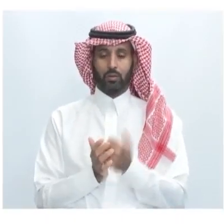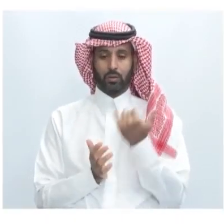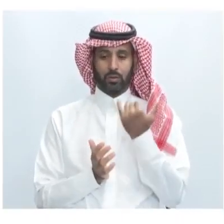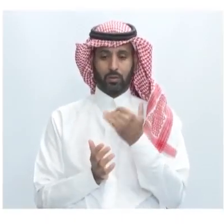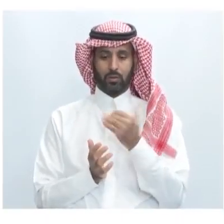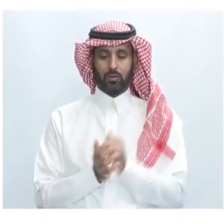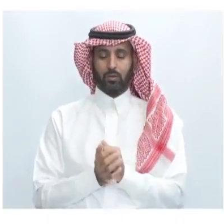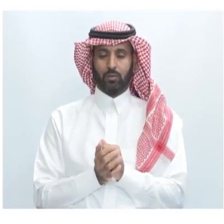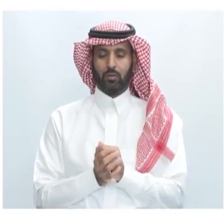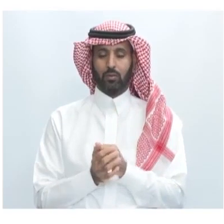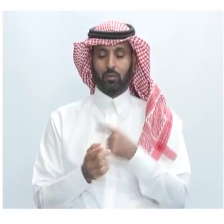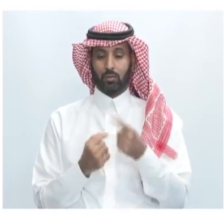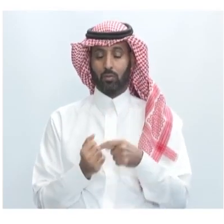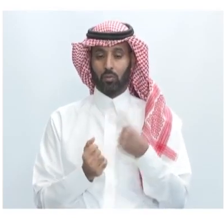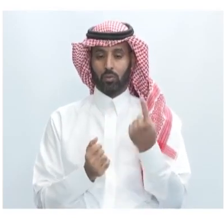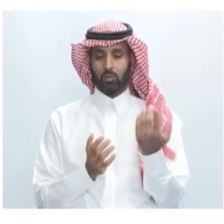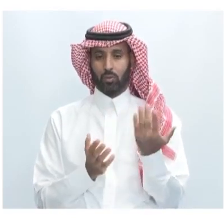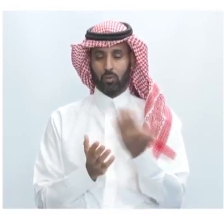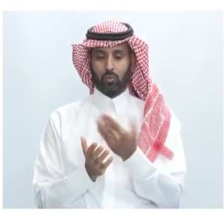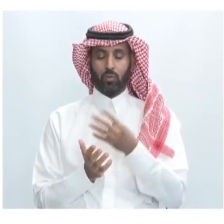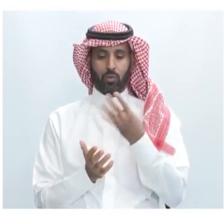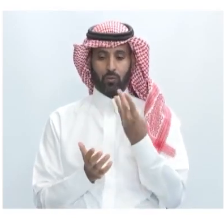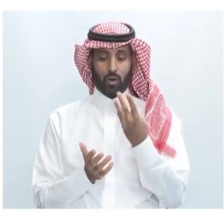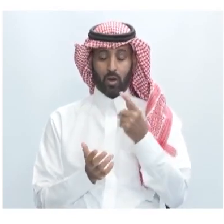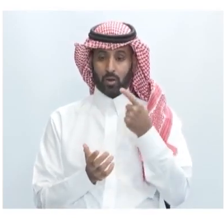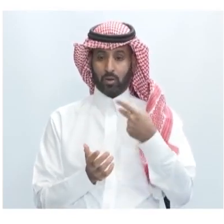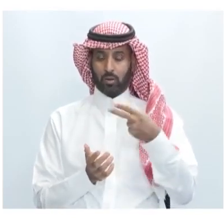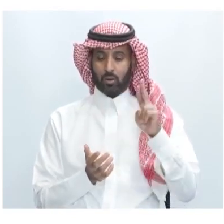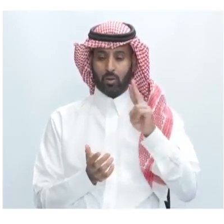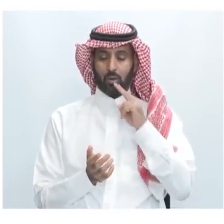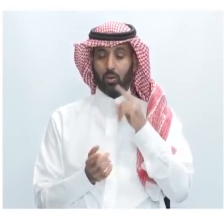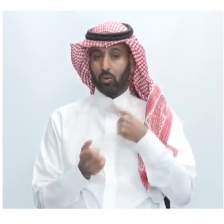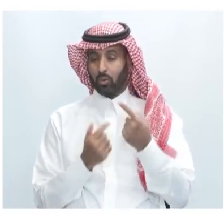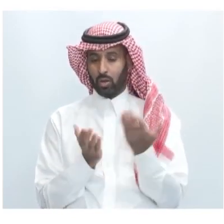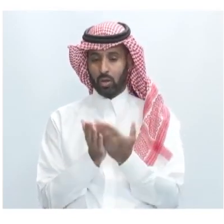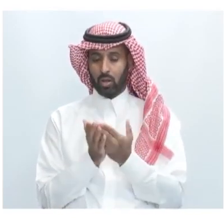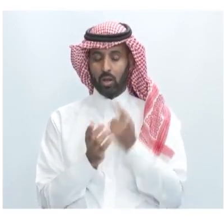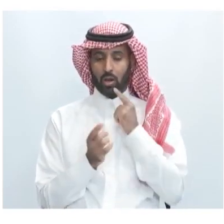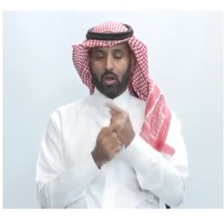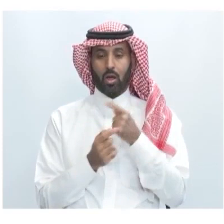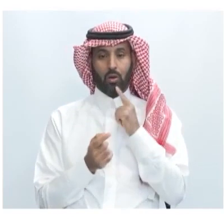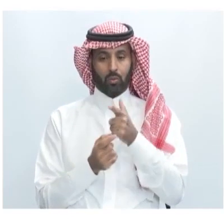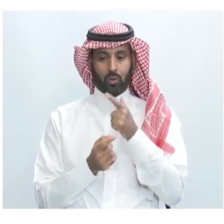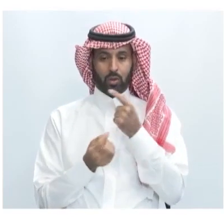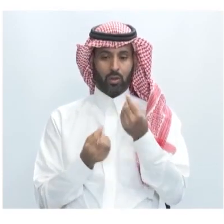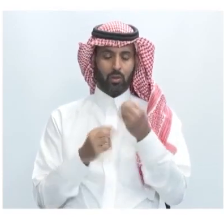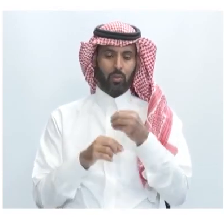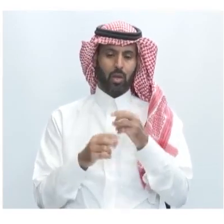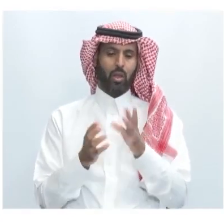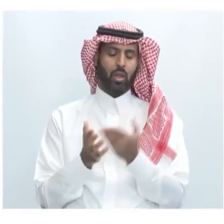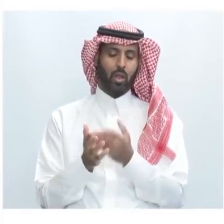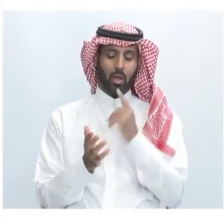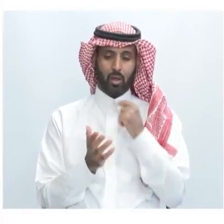is the expansion units 1 to 4. We'll take two lessons today, the language plus and the writing lesson in pages 70